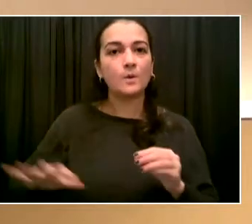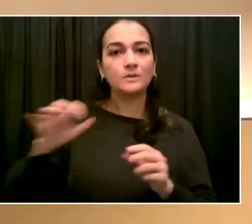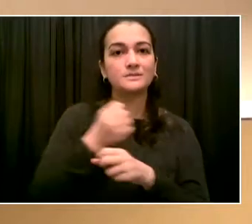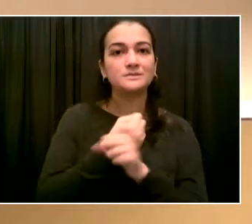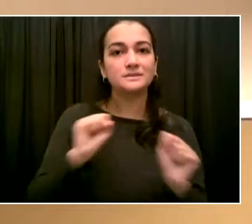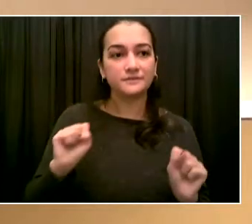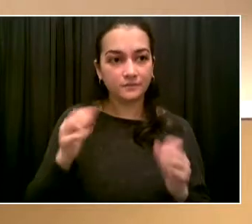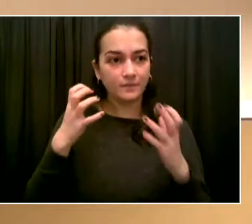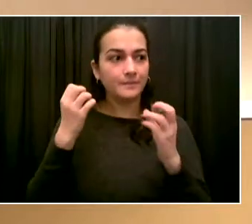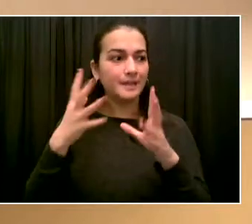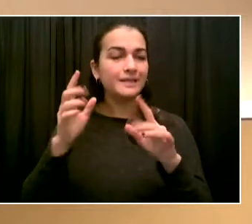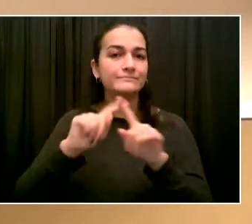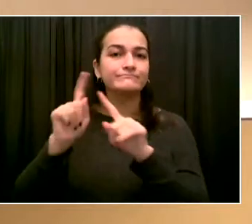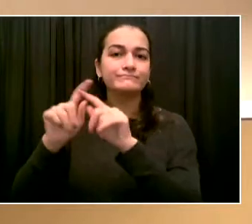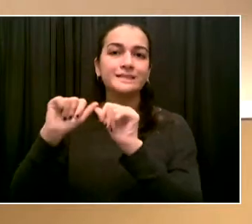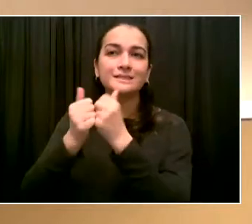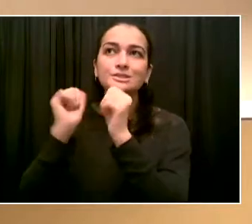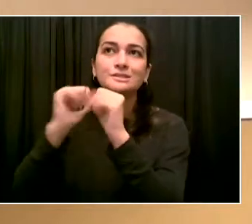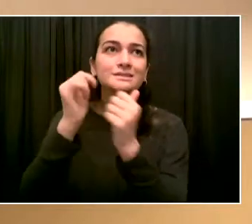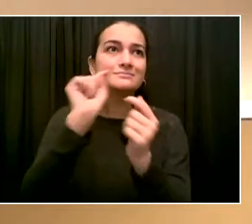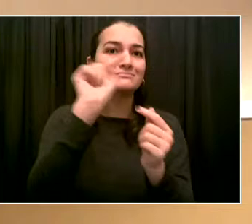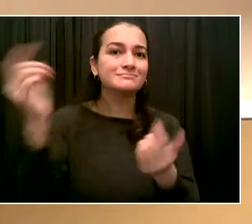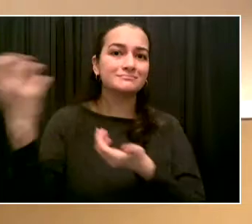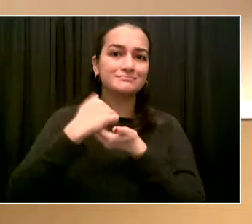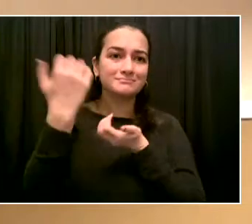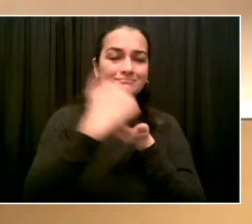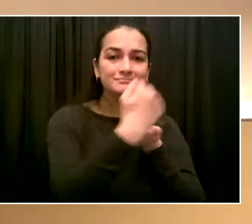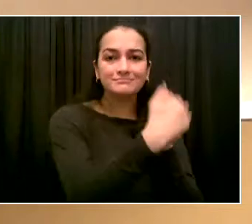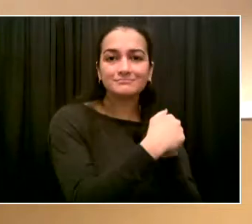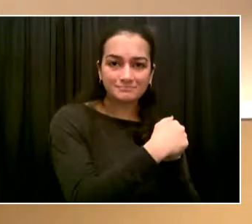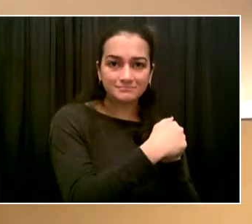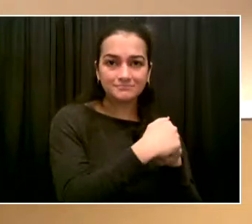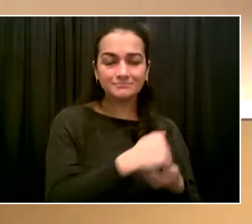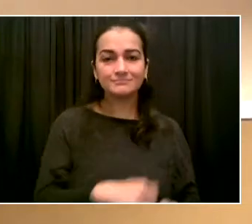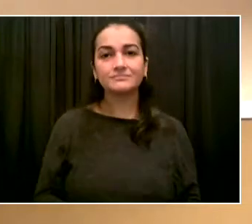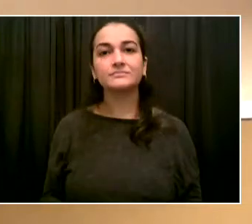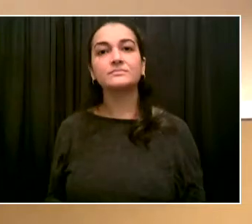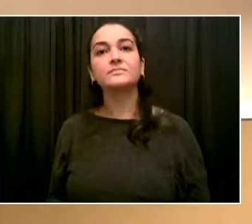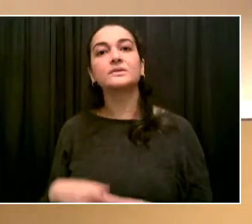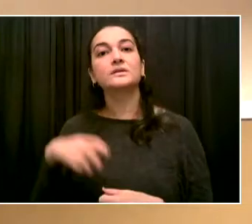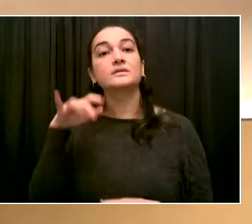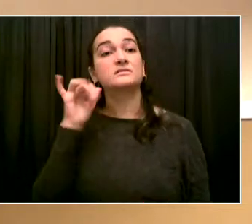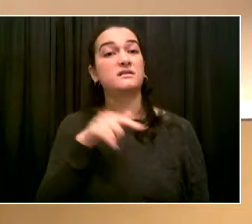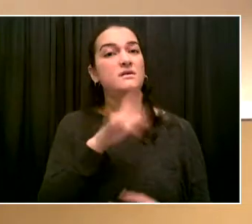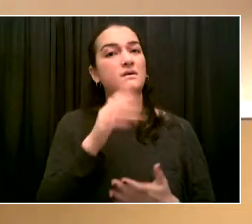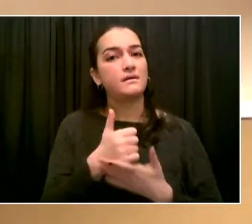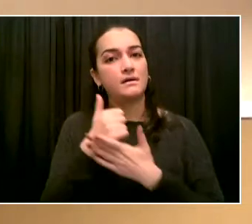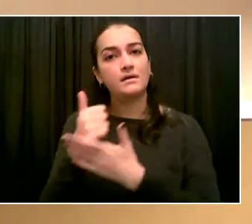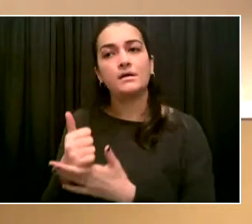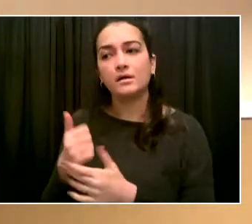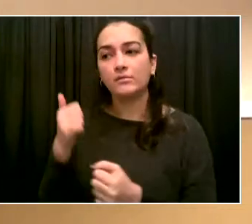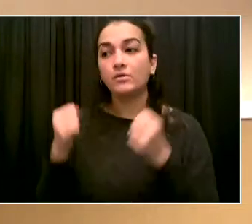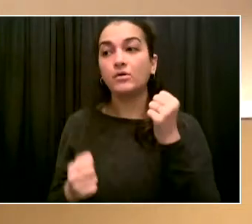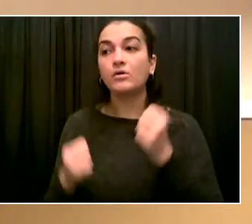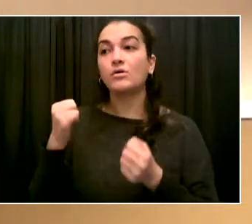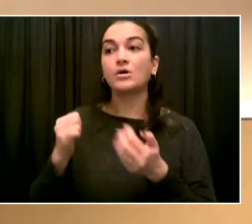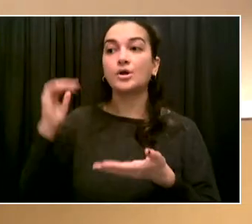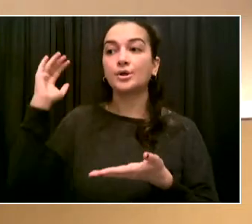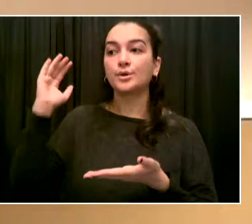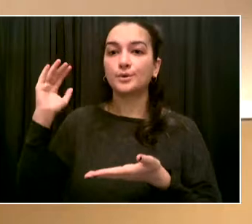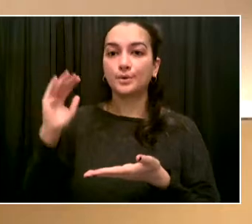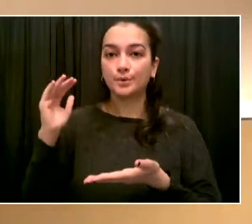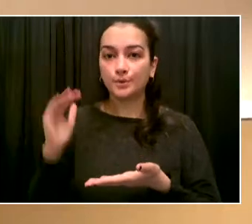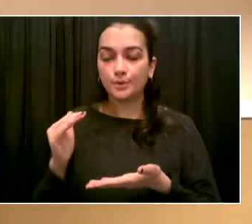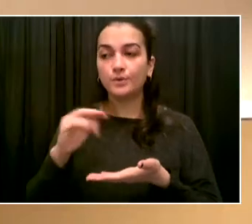effect on traffic deaths going forward as well. So, I stand ready, and my agency stands ready